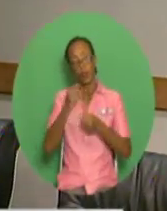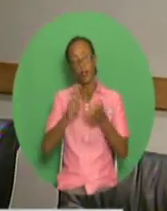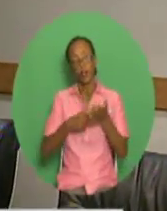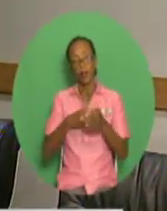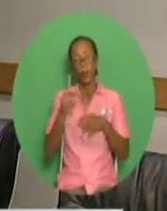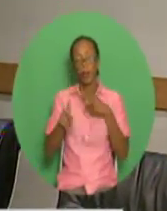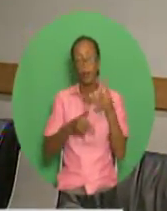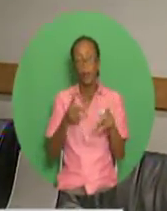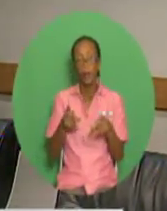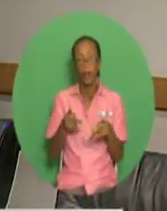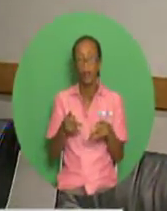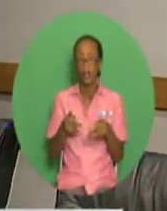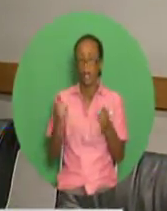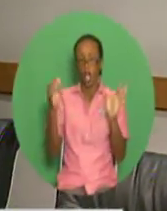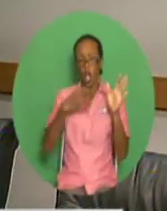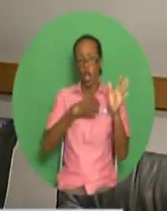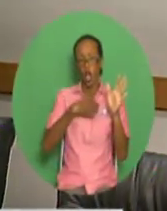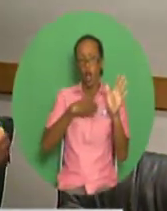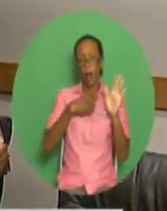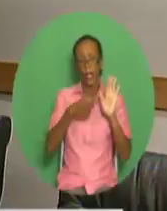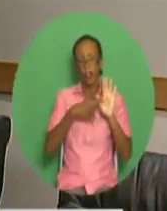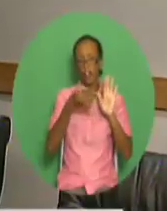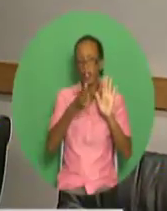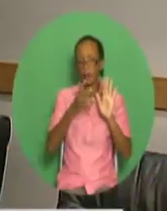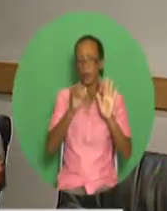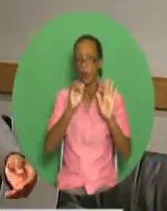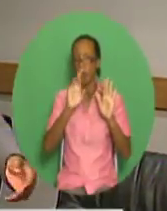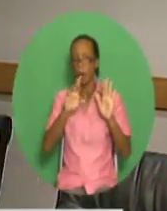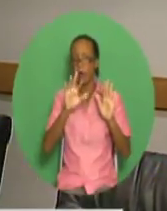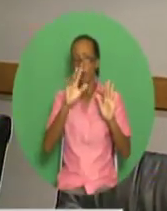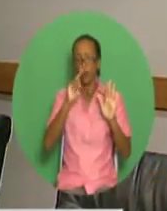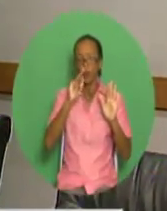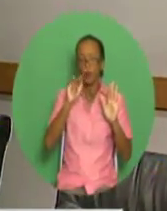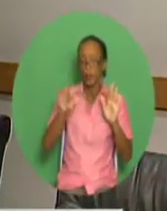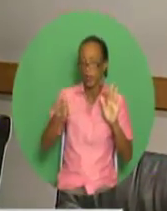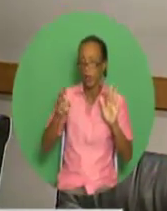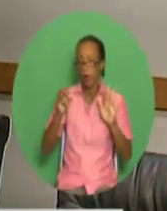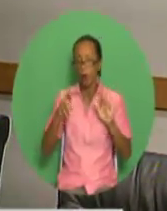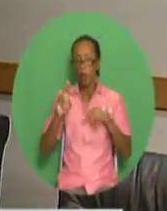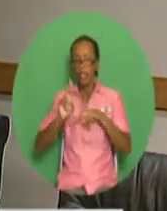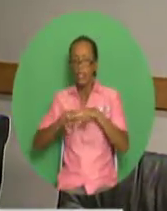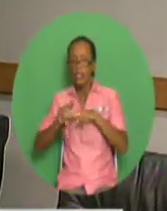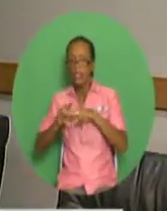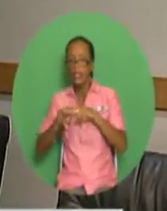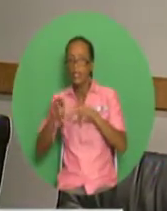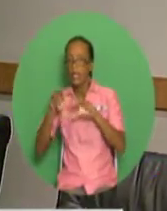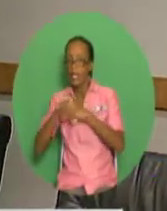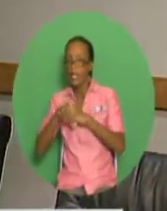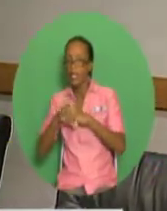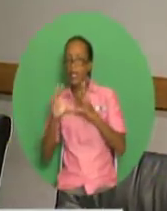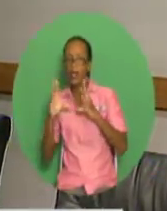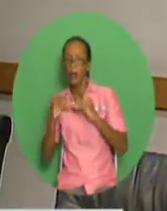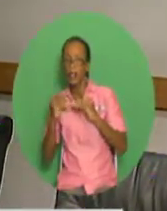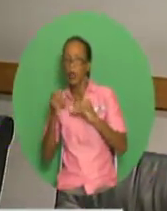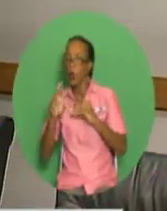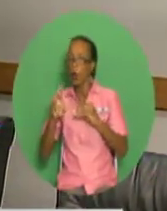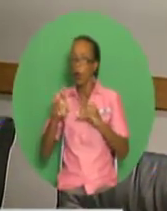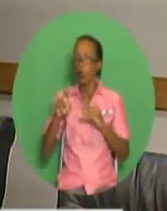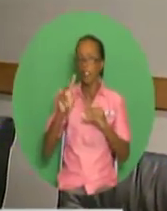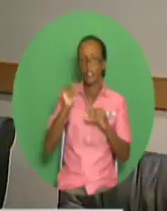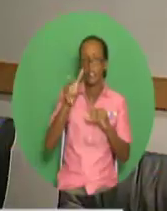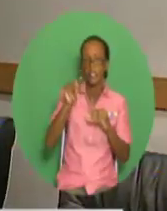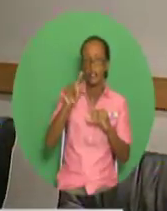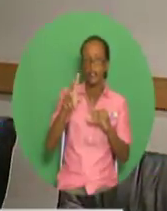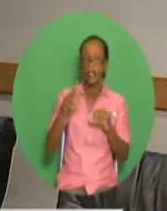put up on social media, they talk to each other, they sit next to each other in boardrooms, but they'll talk to each other in the media. These things are